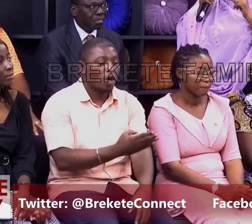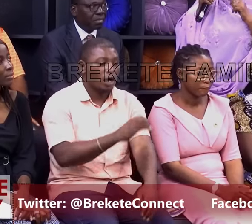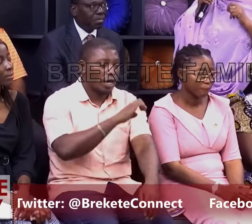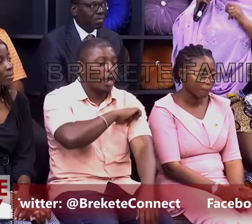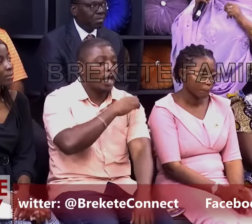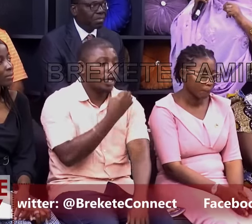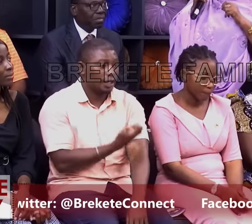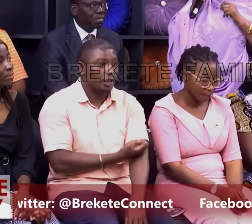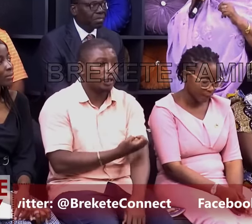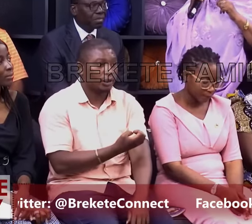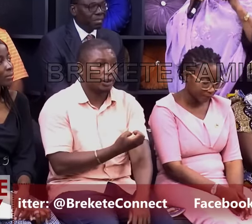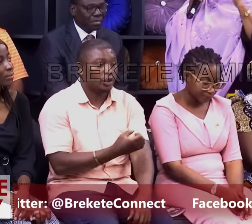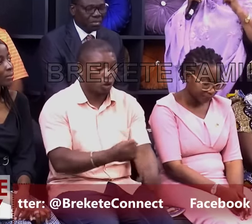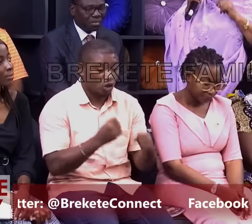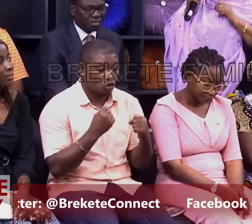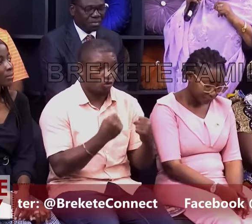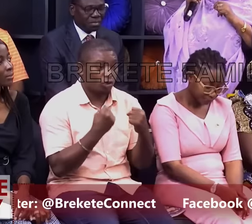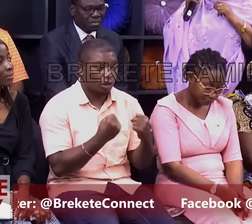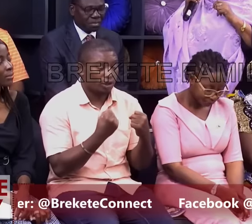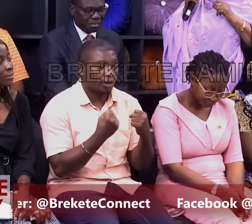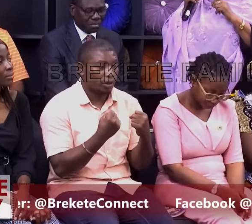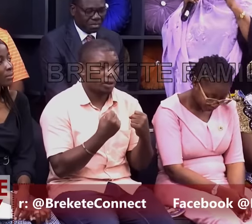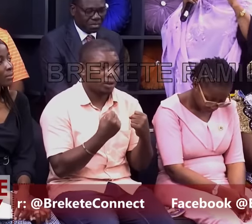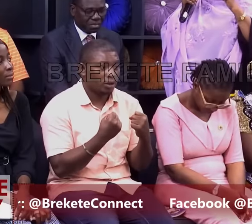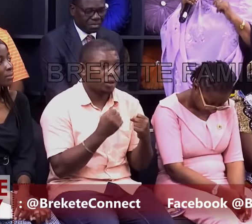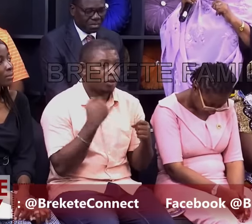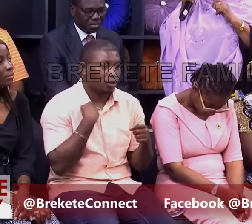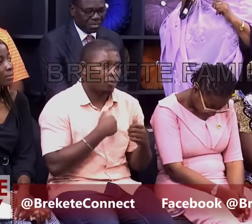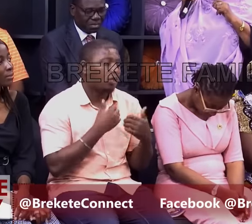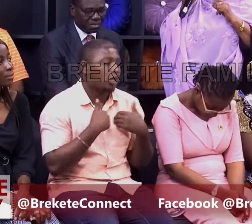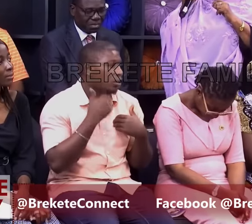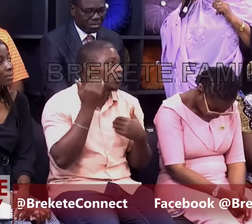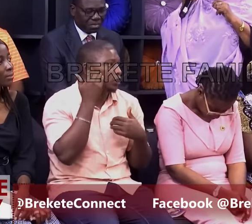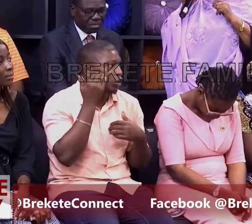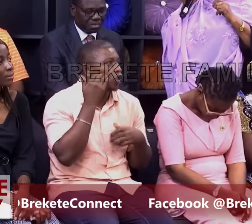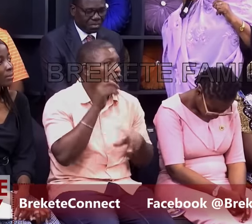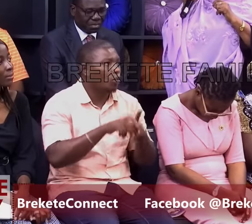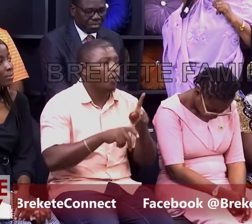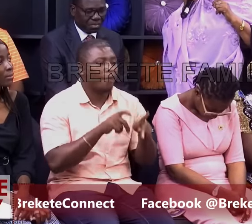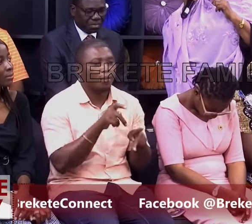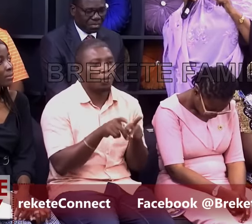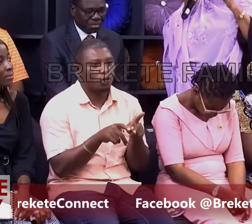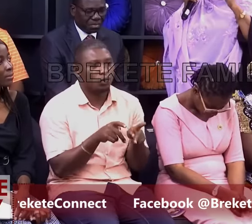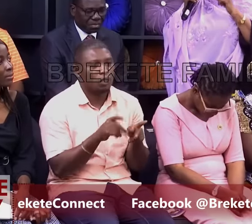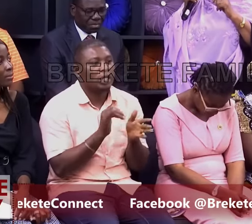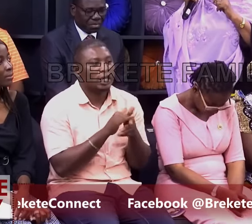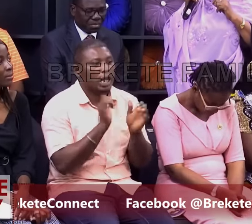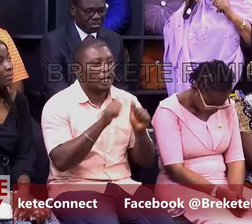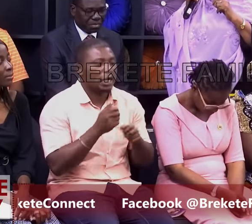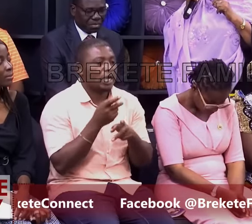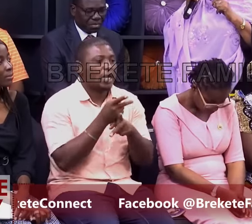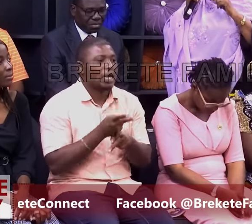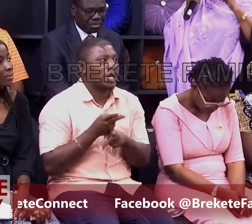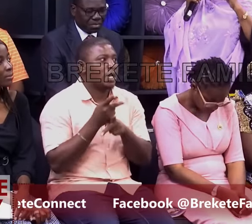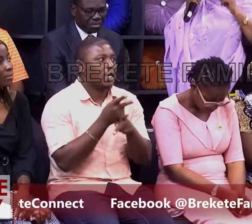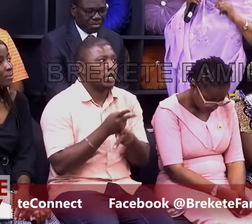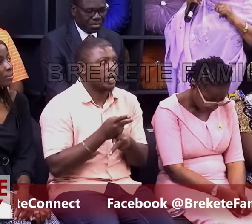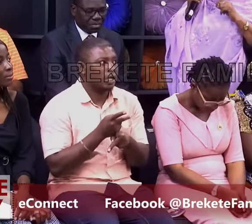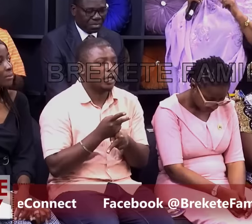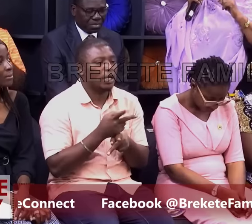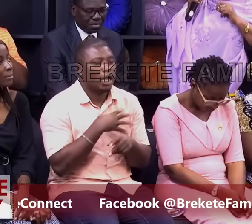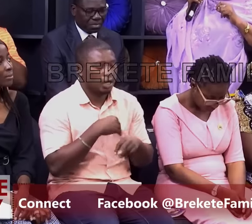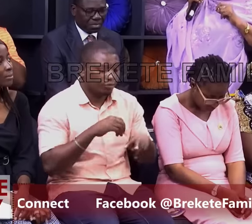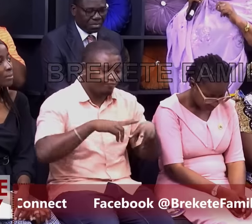have the strength we have the Manpower we have the knowledgeable people that can take care and